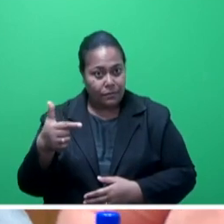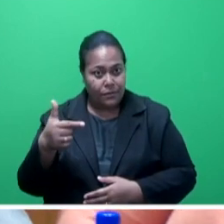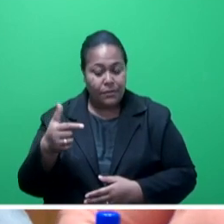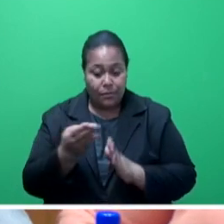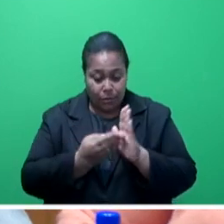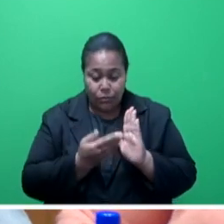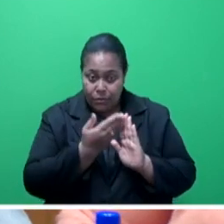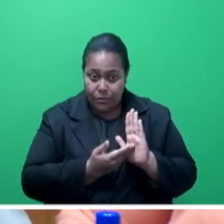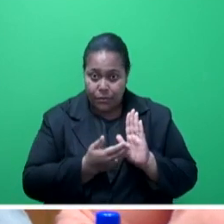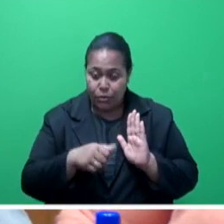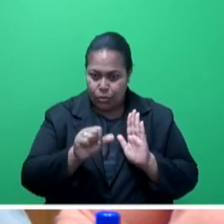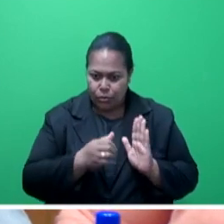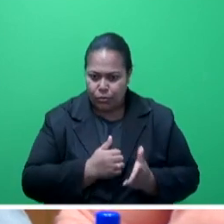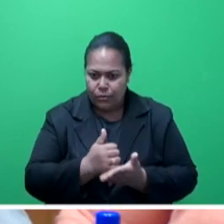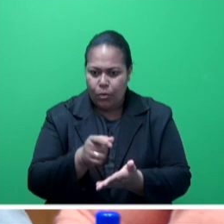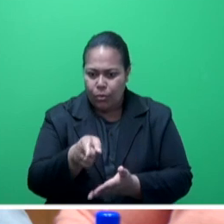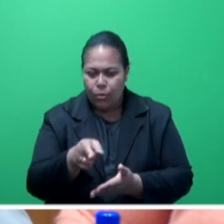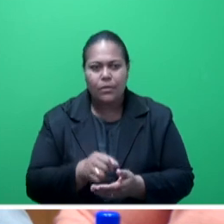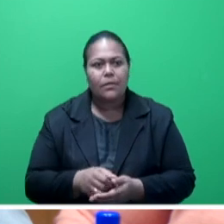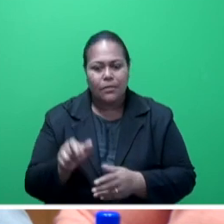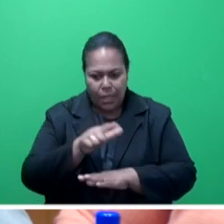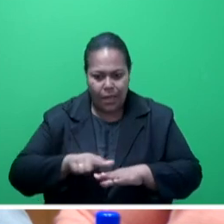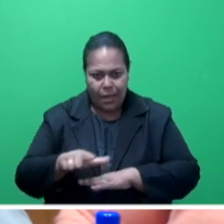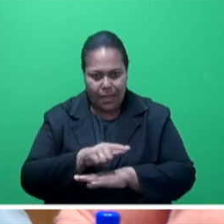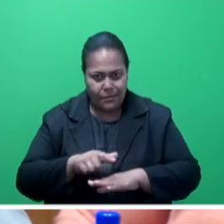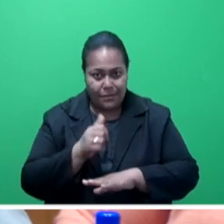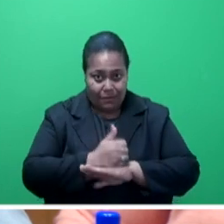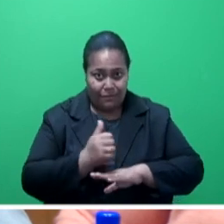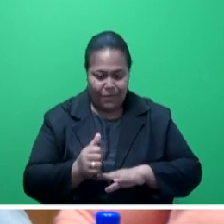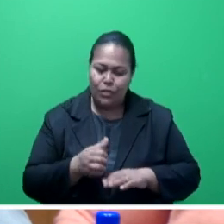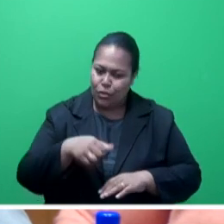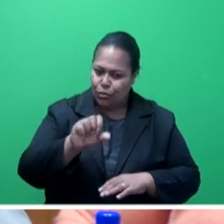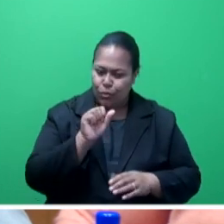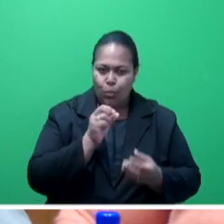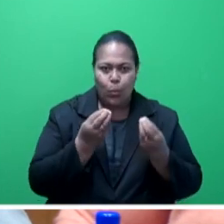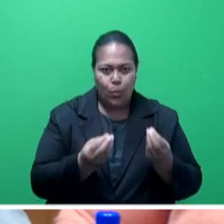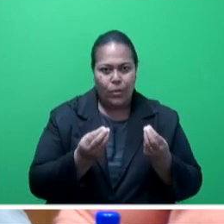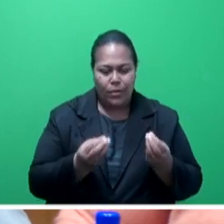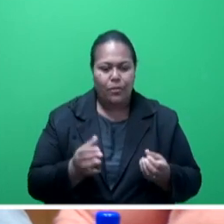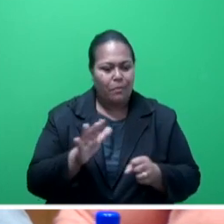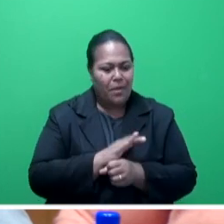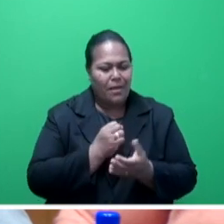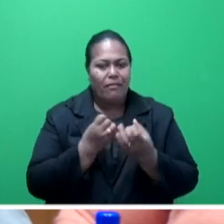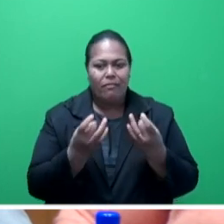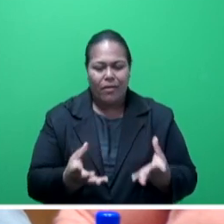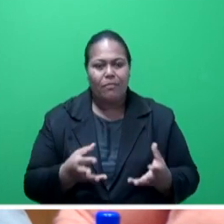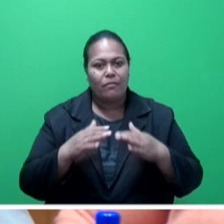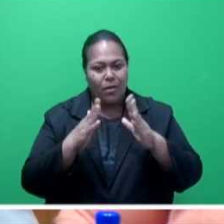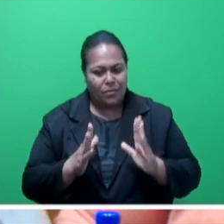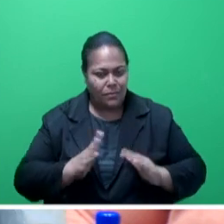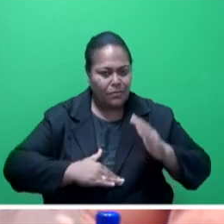further the Ministry's drive to ensure that state land is used productively and made available for housing needs, for business and tourism development,